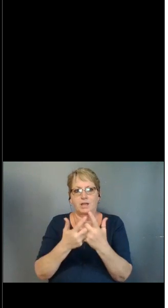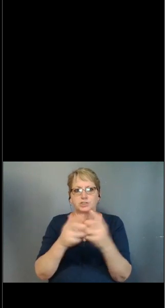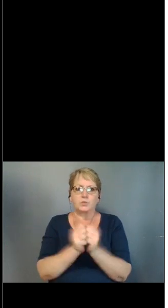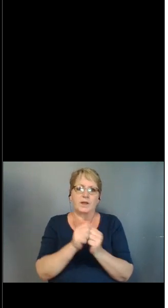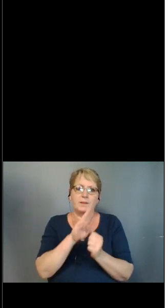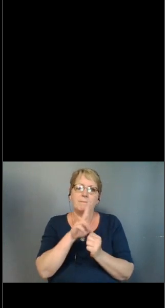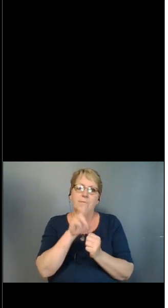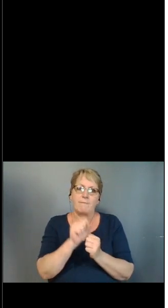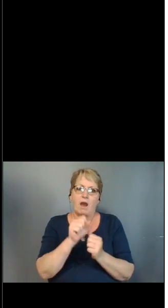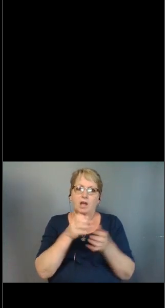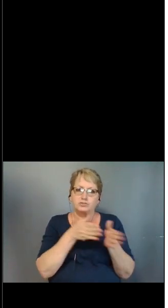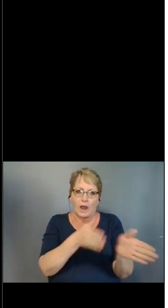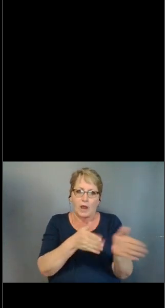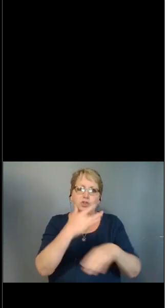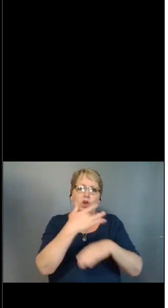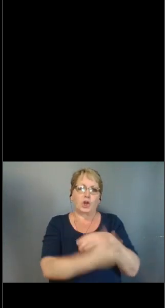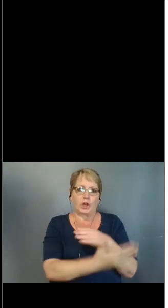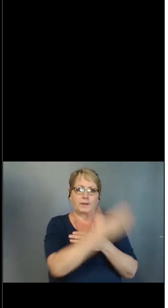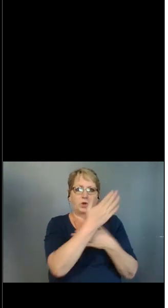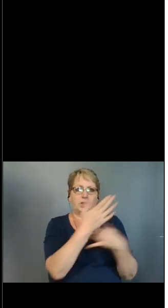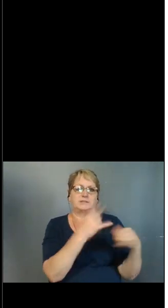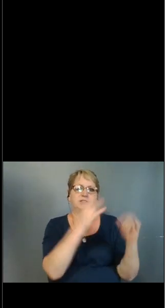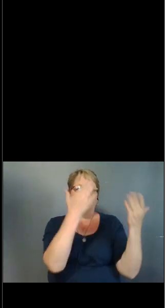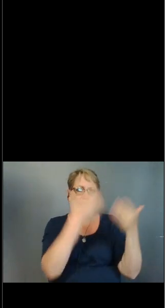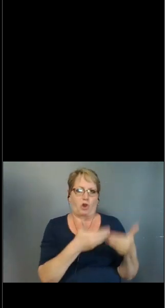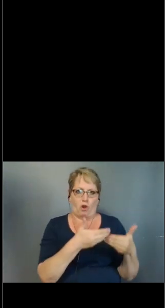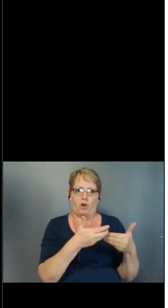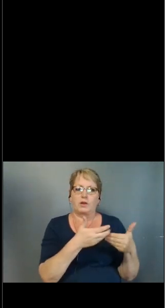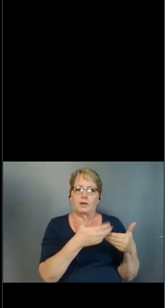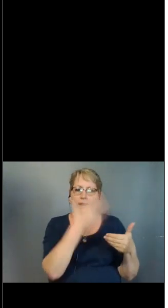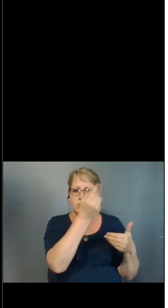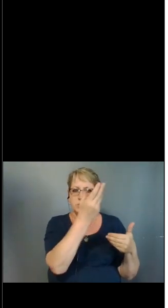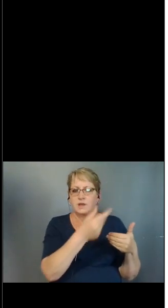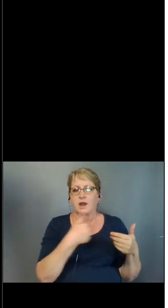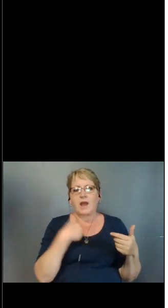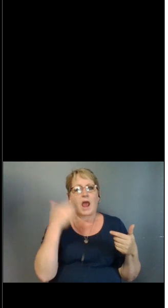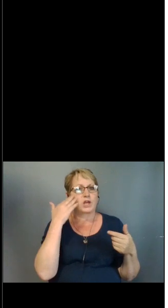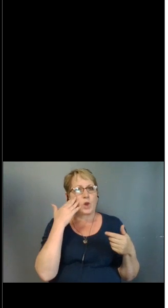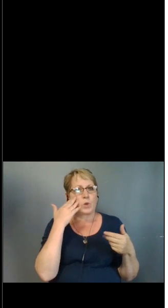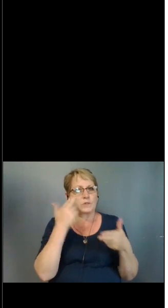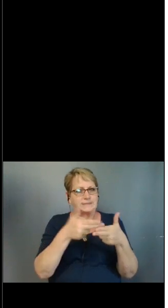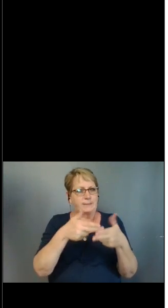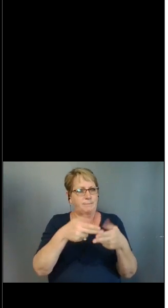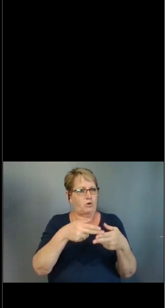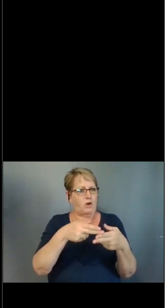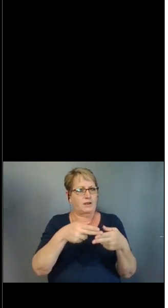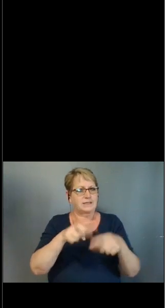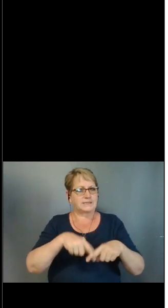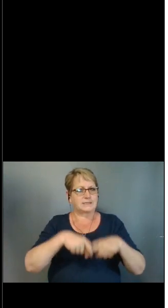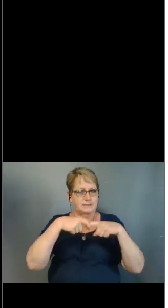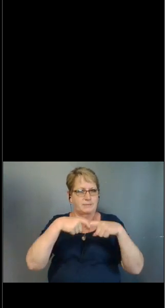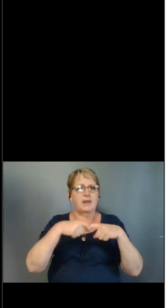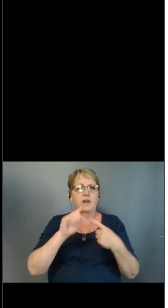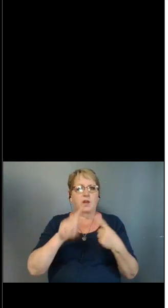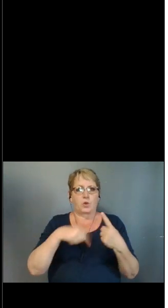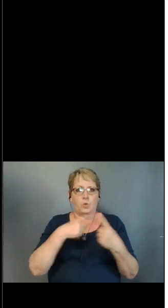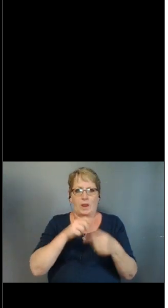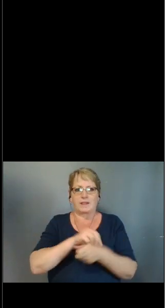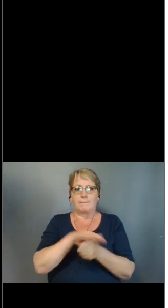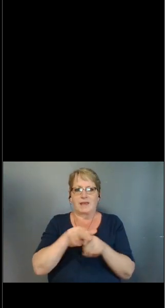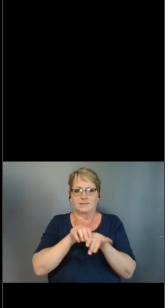routes very early in the morning when it was still dark. I know that it was temporarily suspended when the pandemic